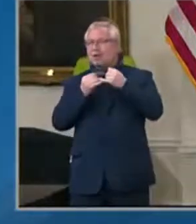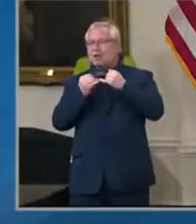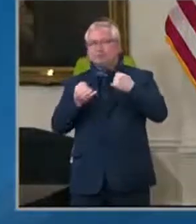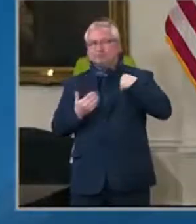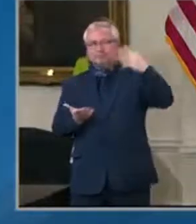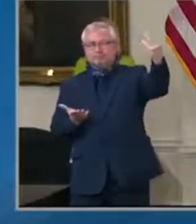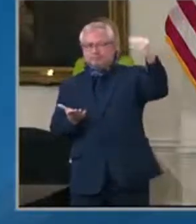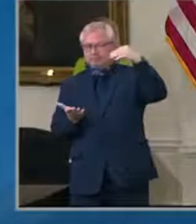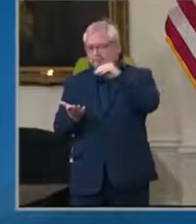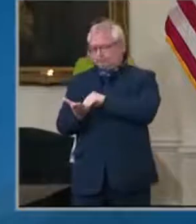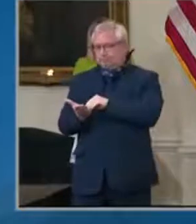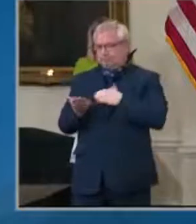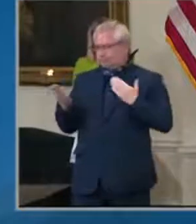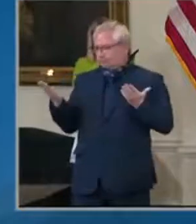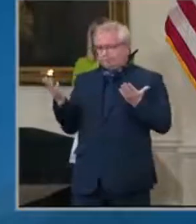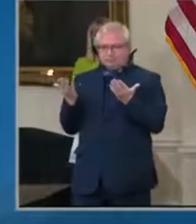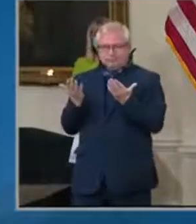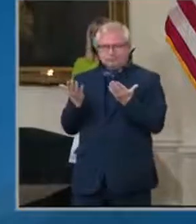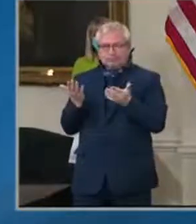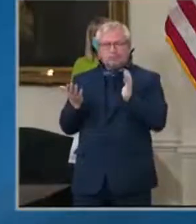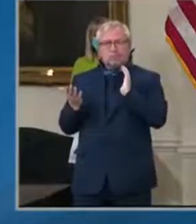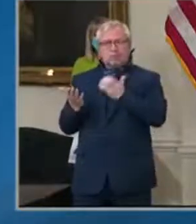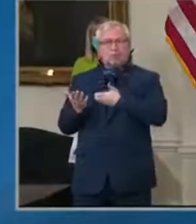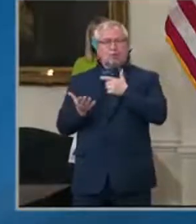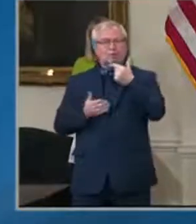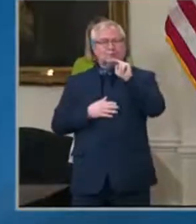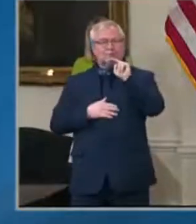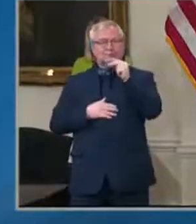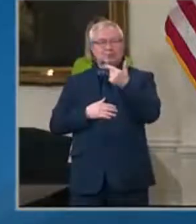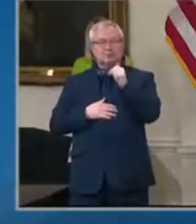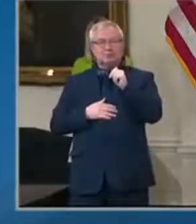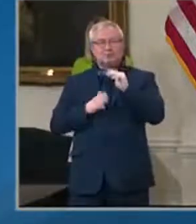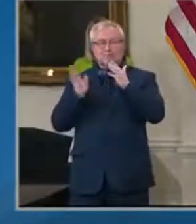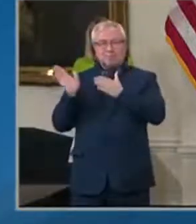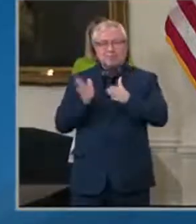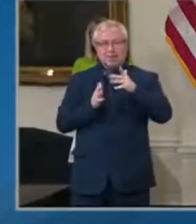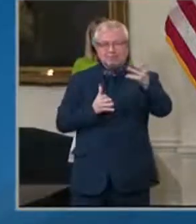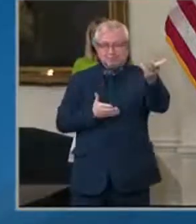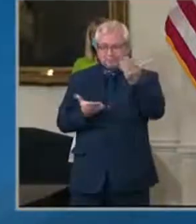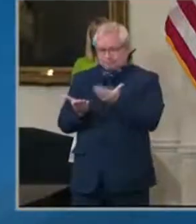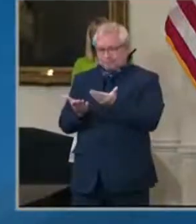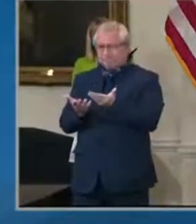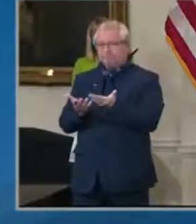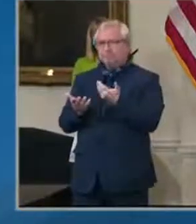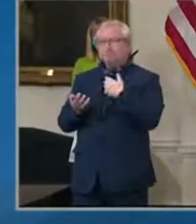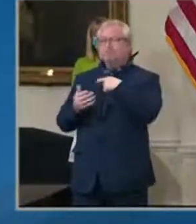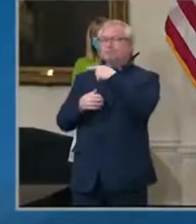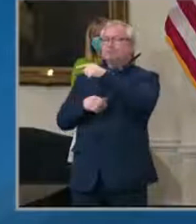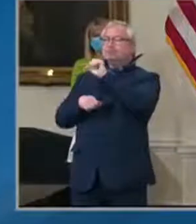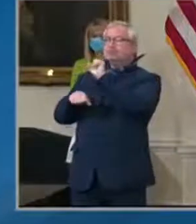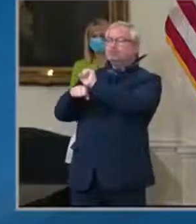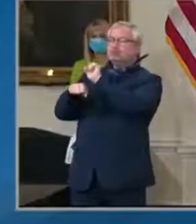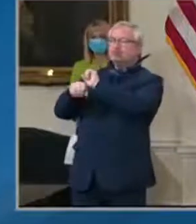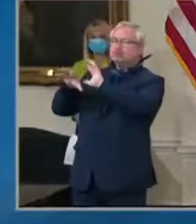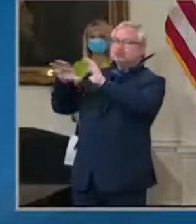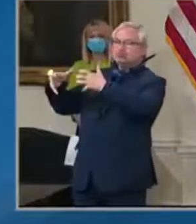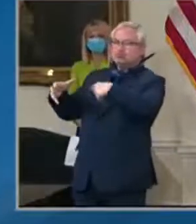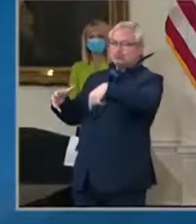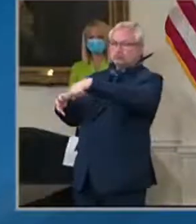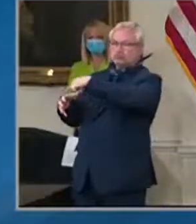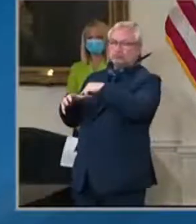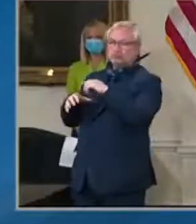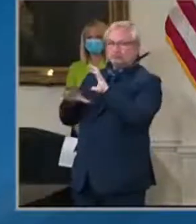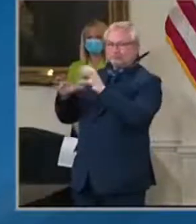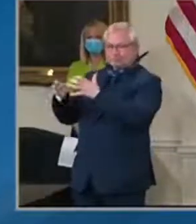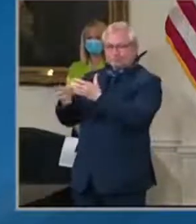my NGA plan, and much of the work of the plans released by AEI and